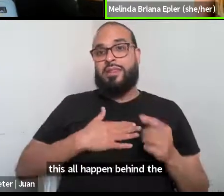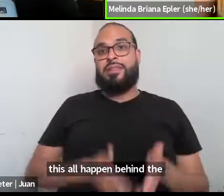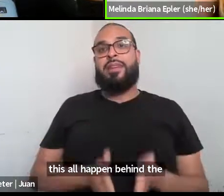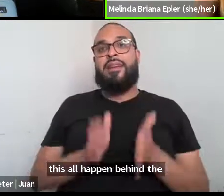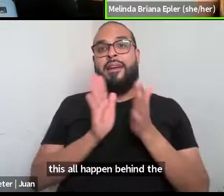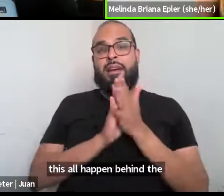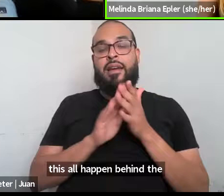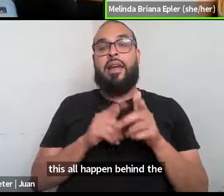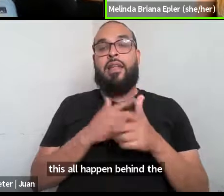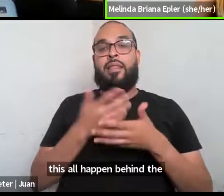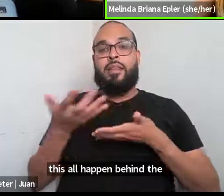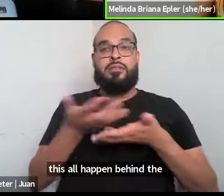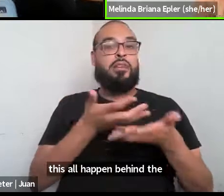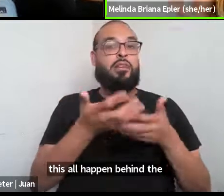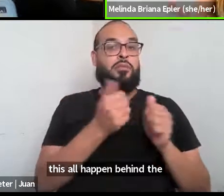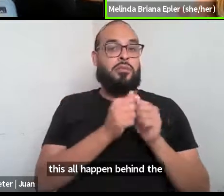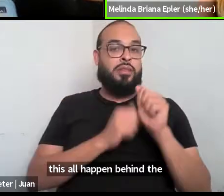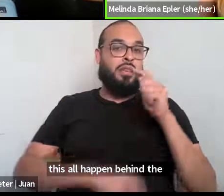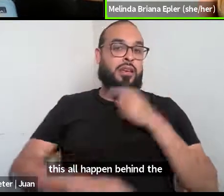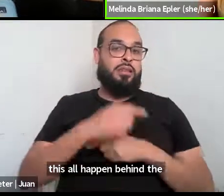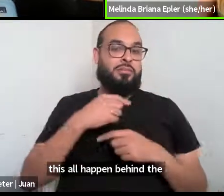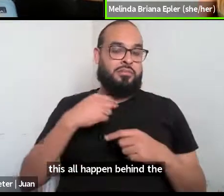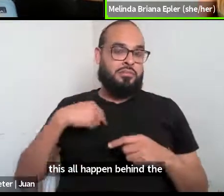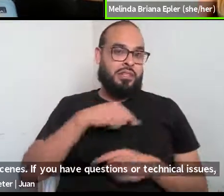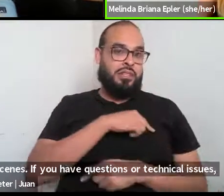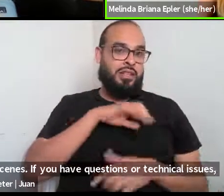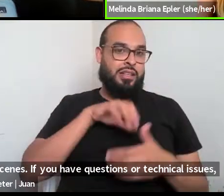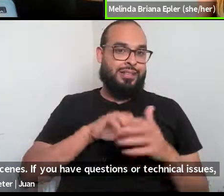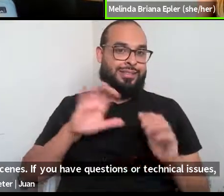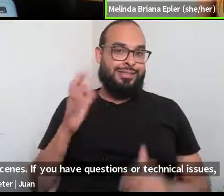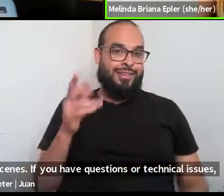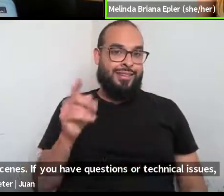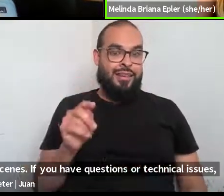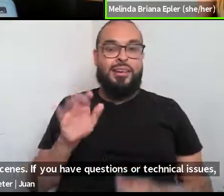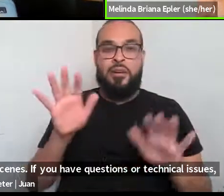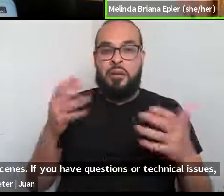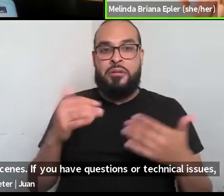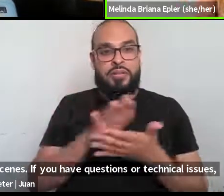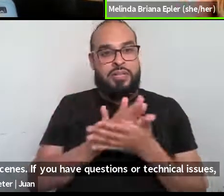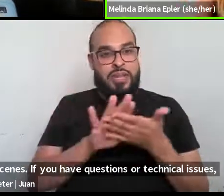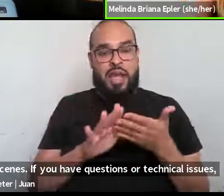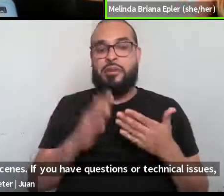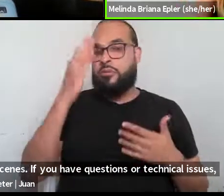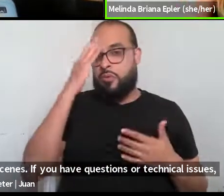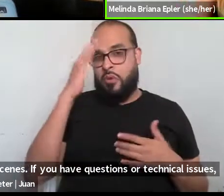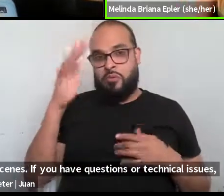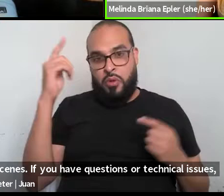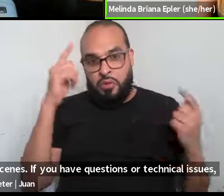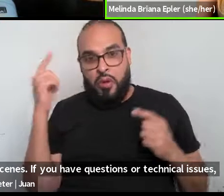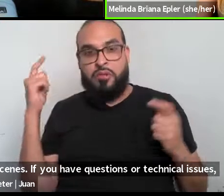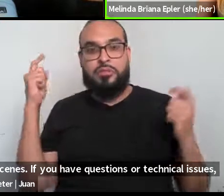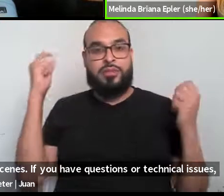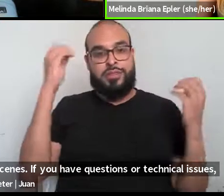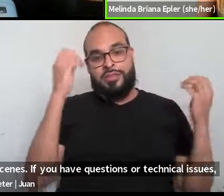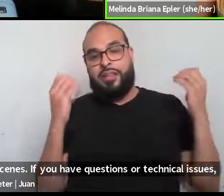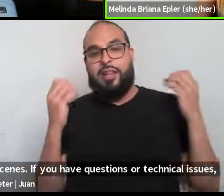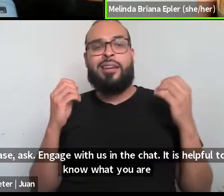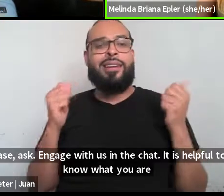chat. It's really helpful to know what you're learning, what you're thinking, what questions are coming up for